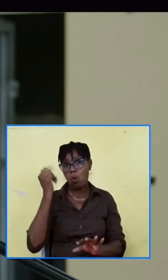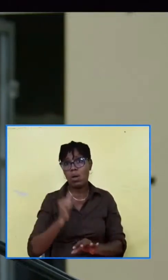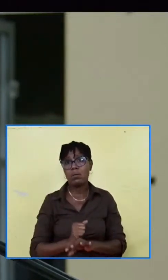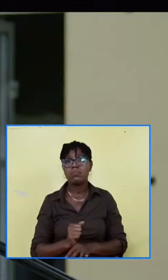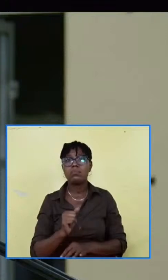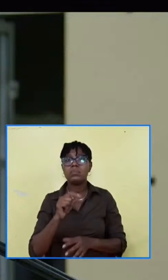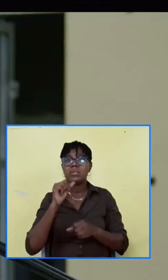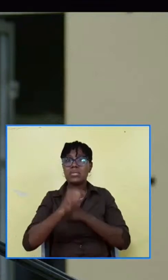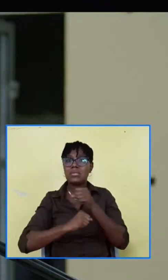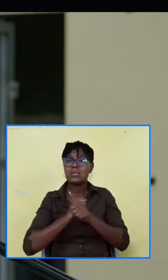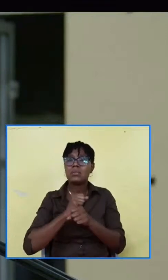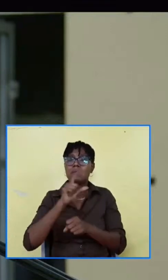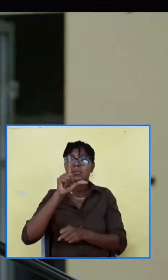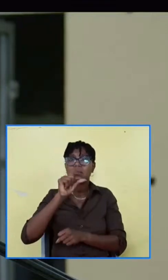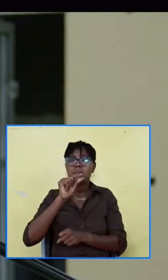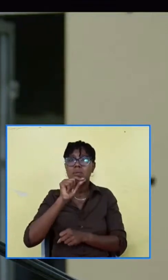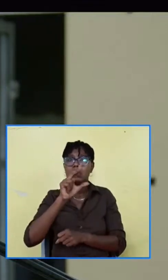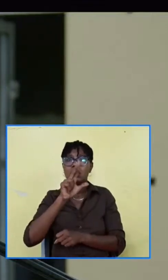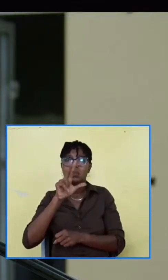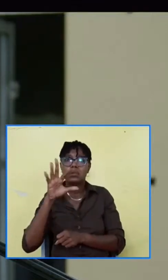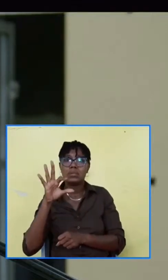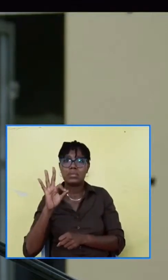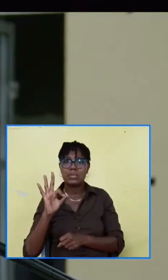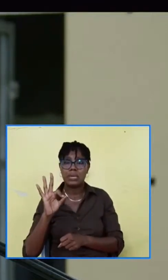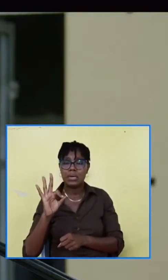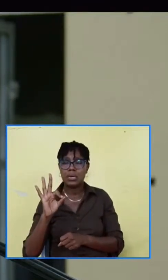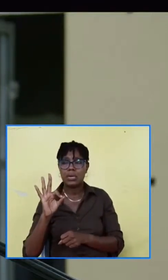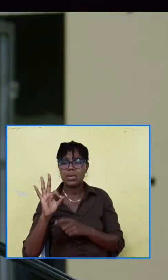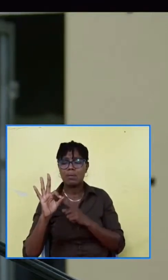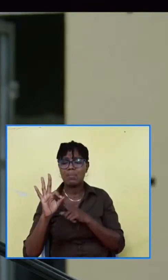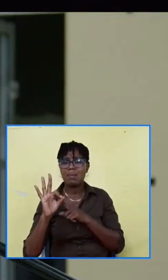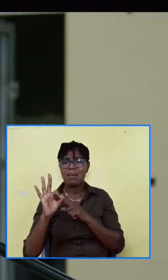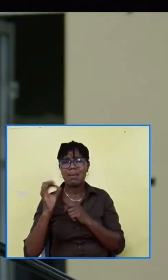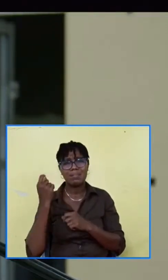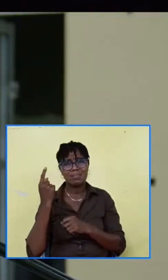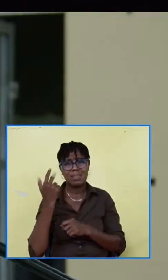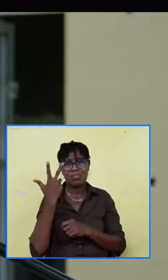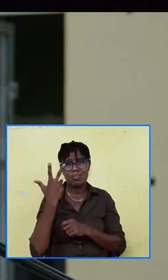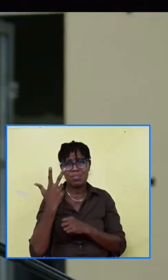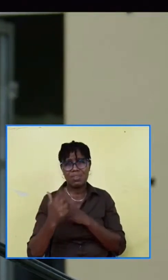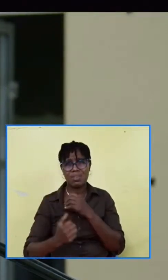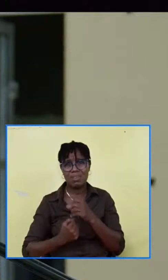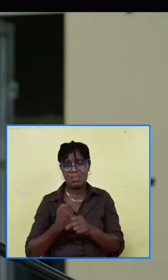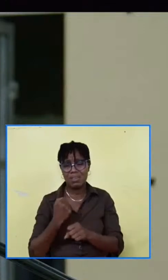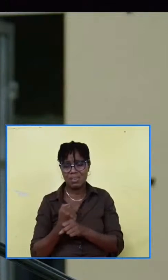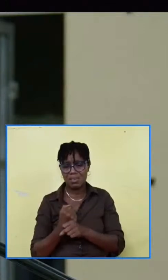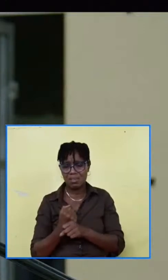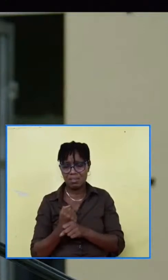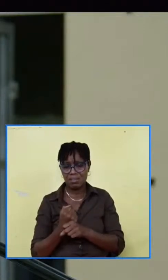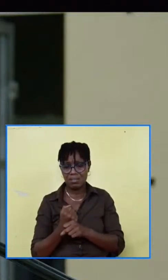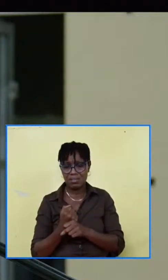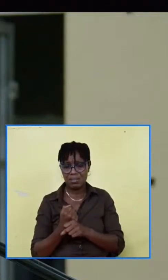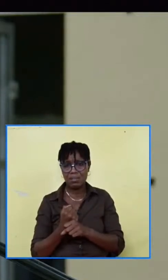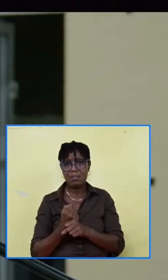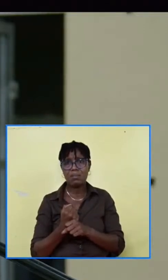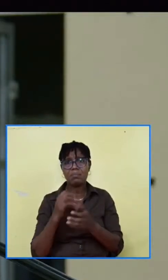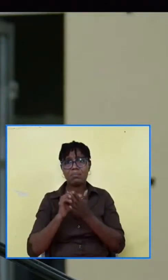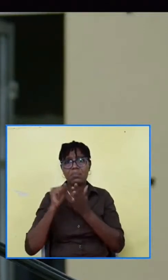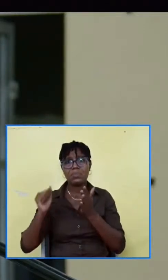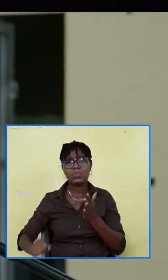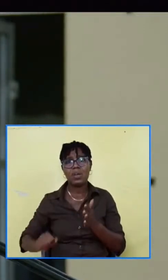but that 3 years is, so 3 years from 19 years is a